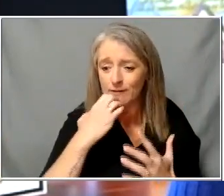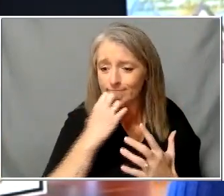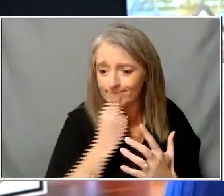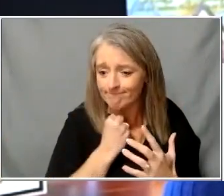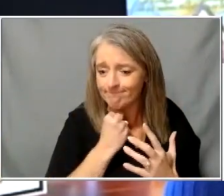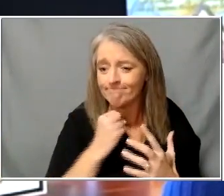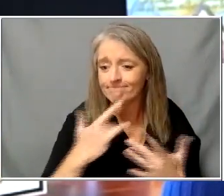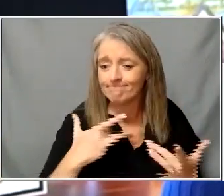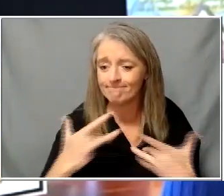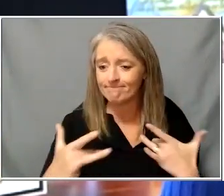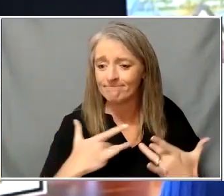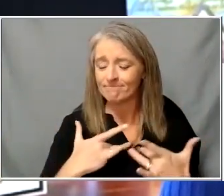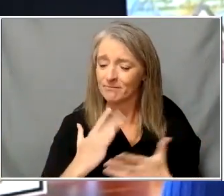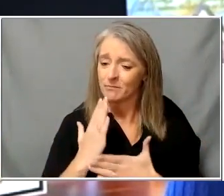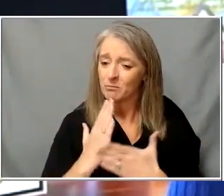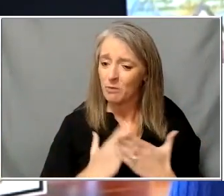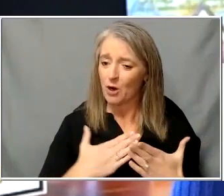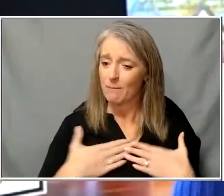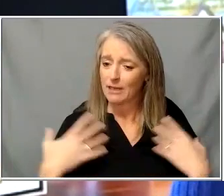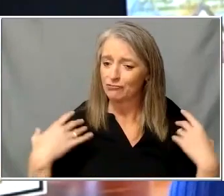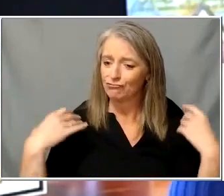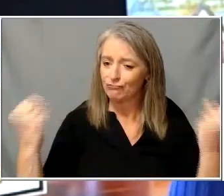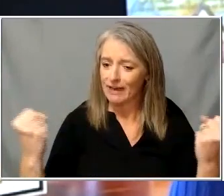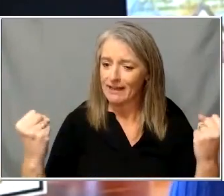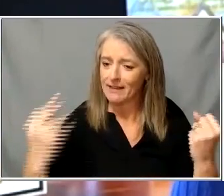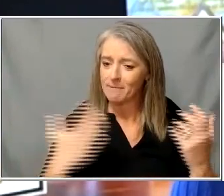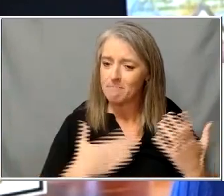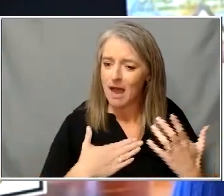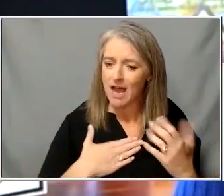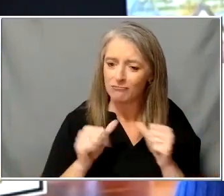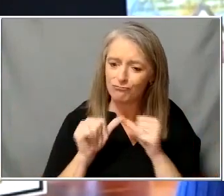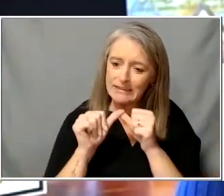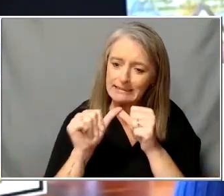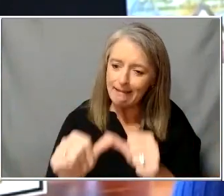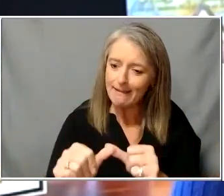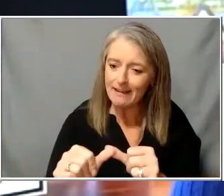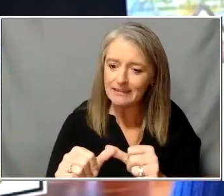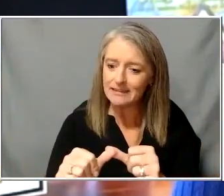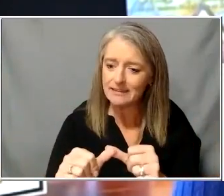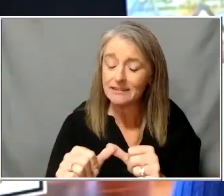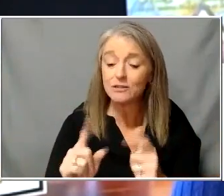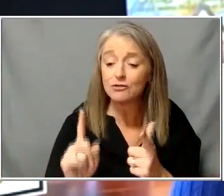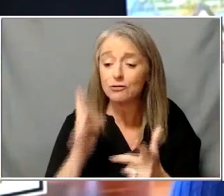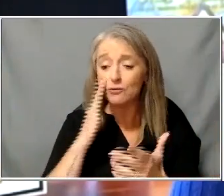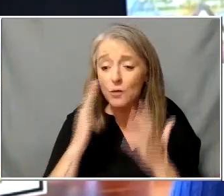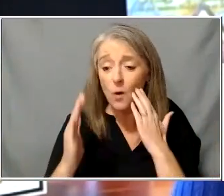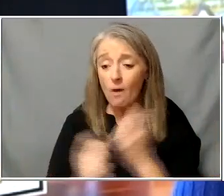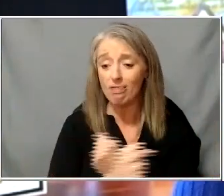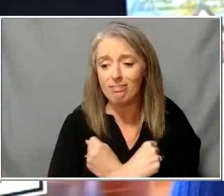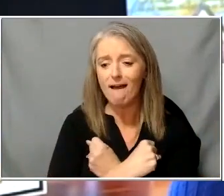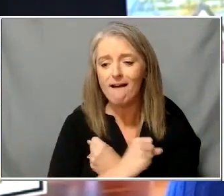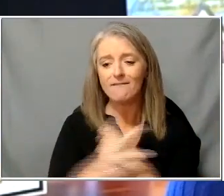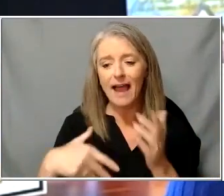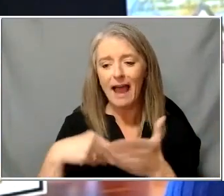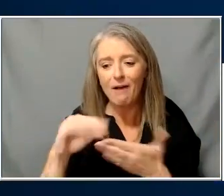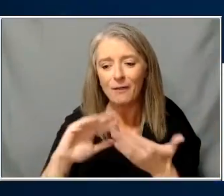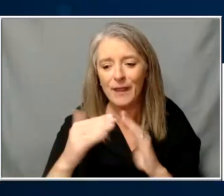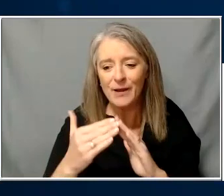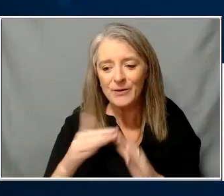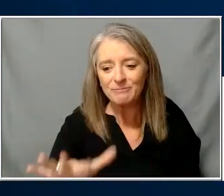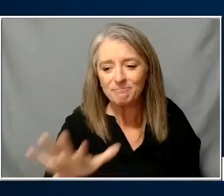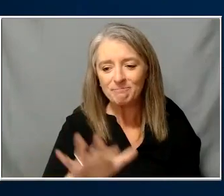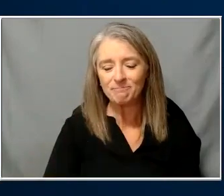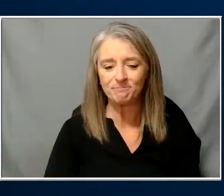concern. And I think that's part of my, strength, and that's part of my resilience, is to know the love is out there. I